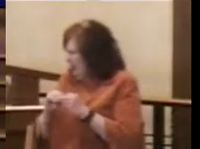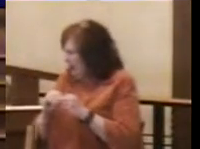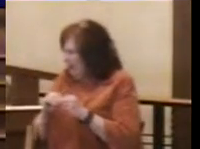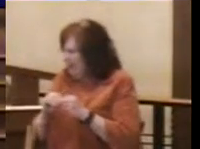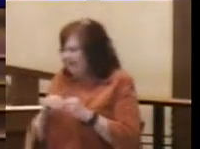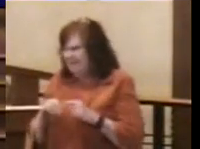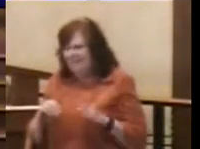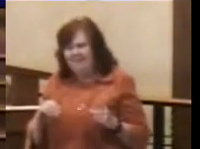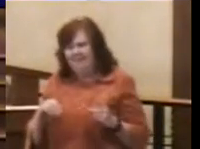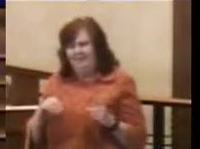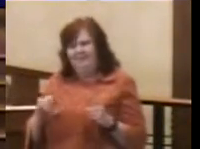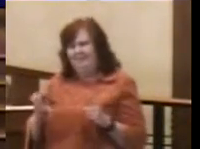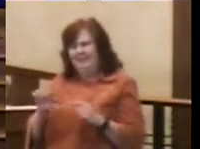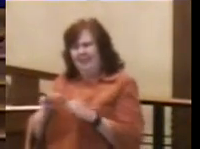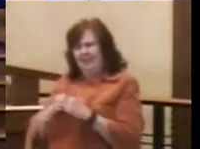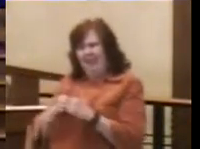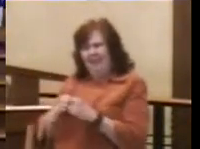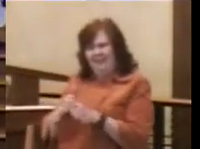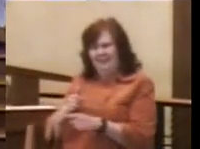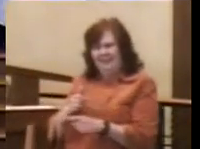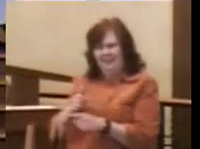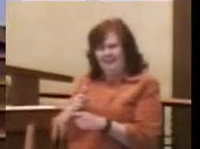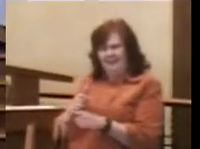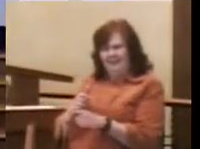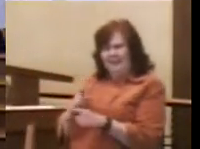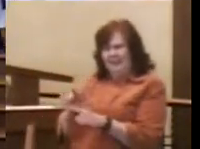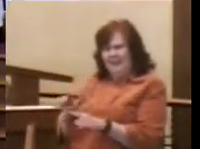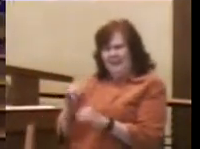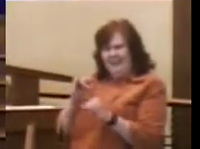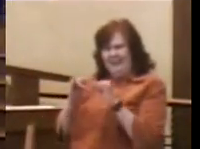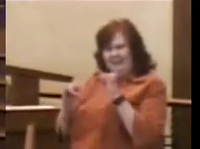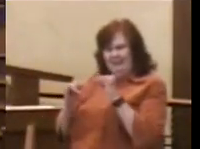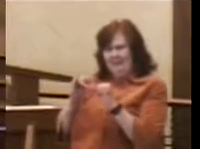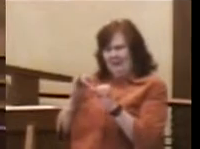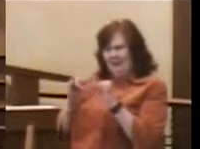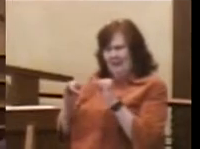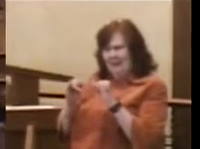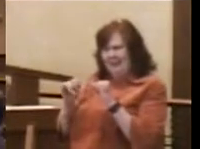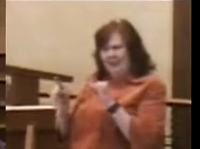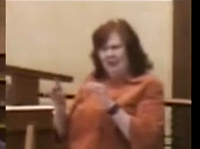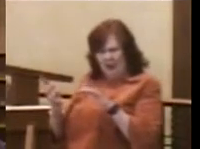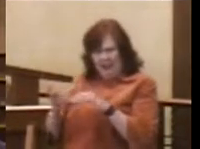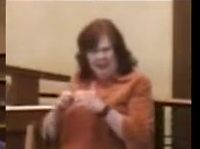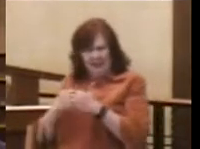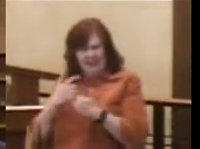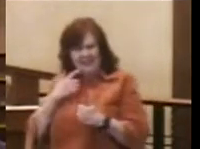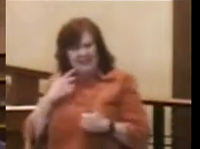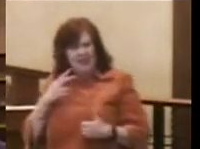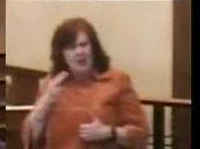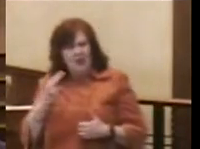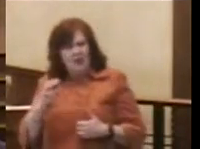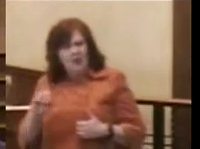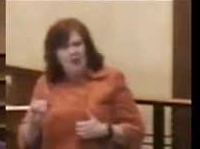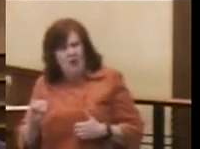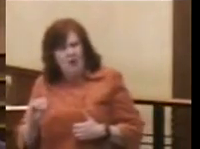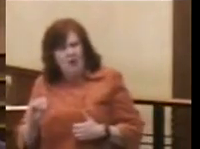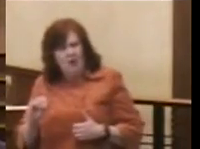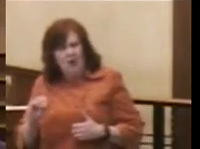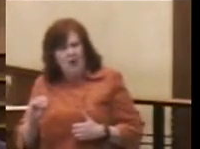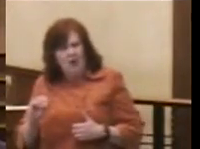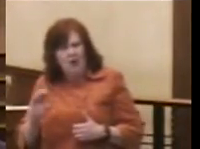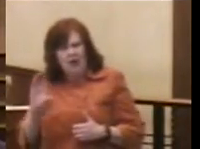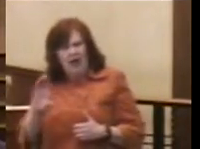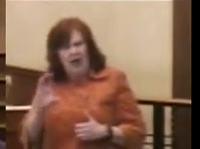Gibson continued to challenge her, and she continued to say, "No, the cross is just the